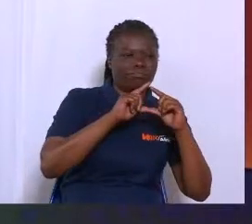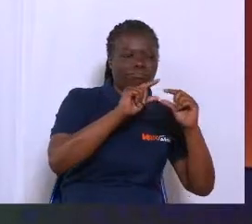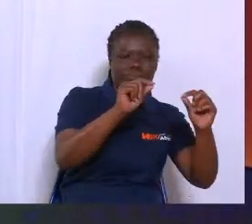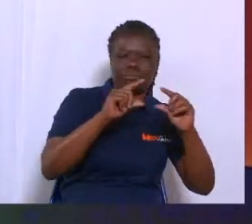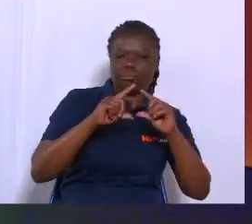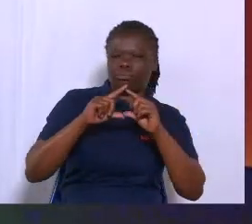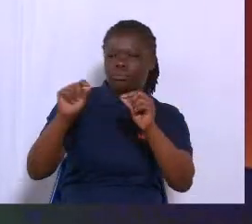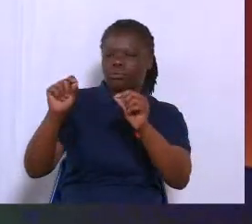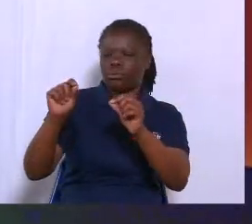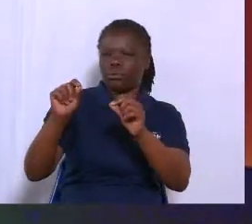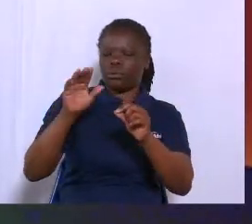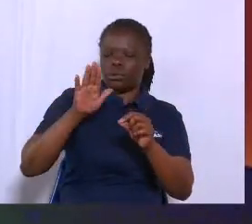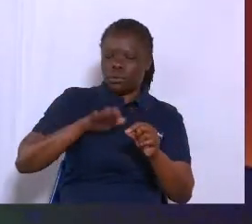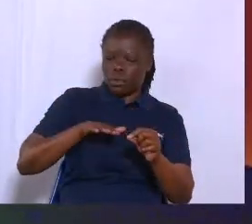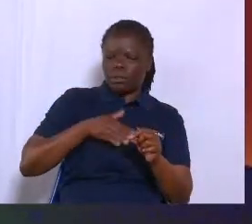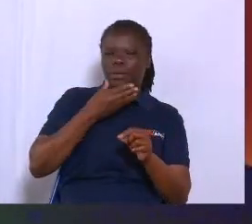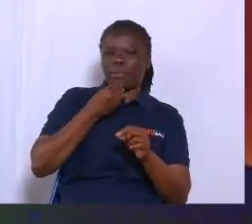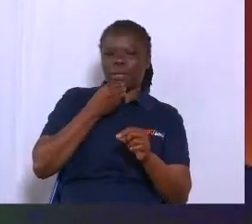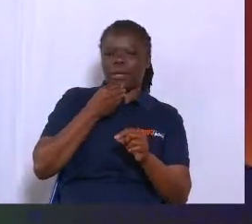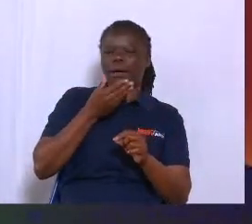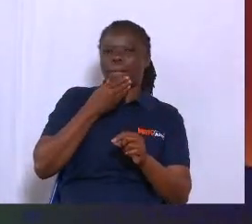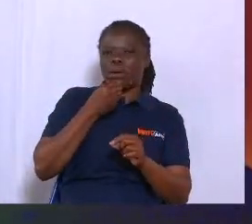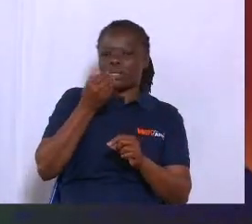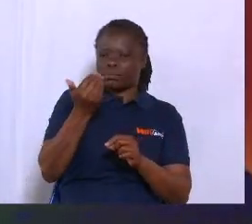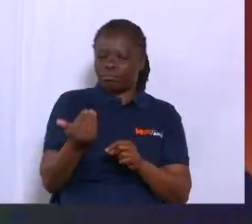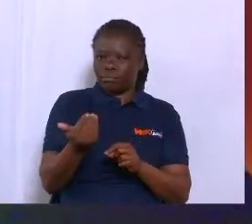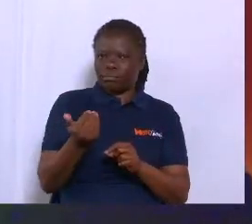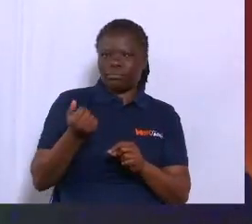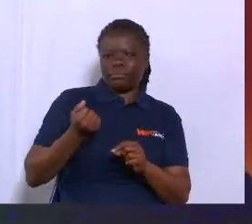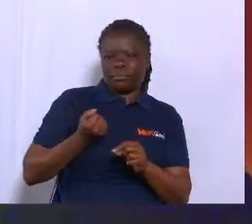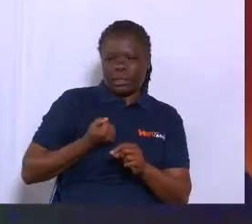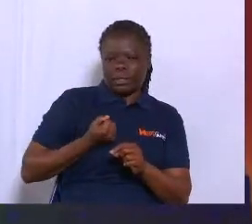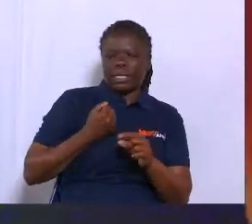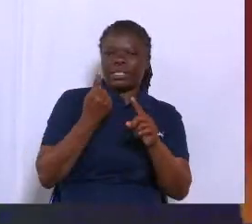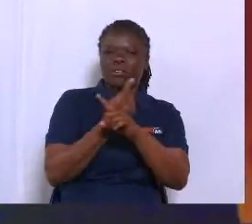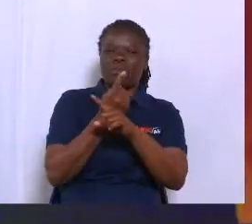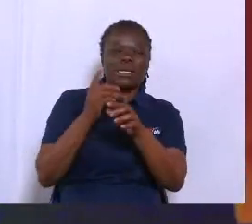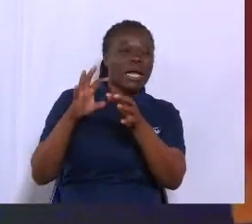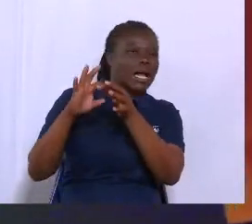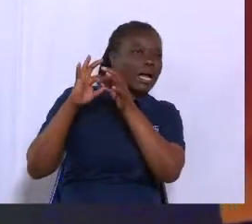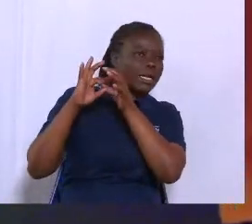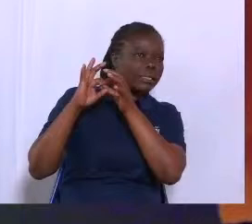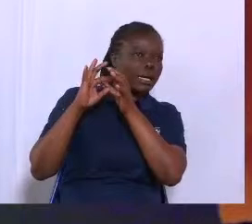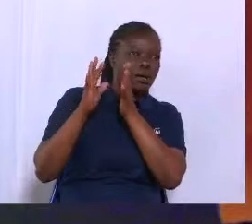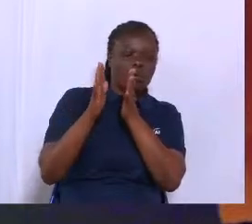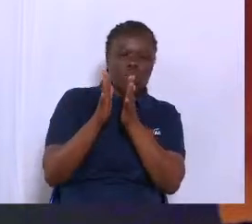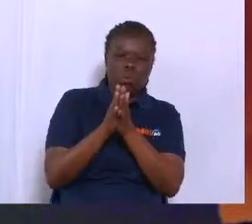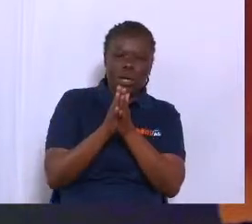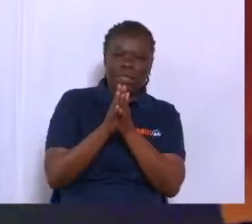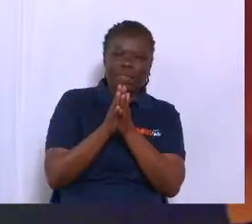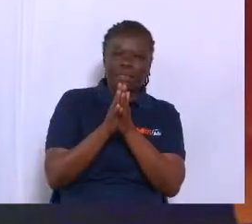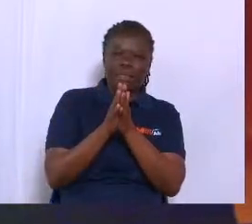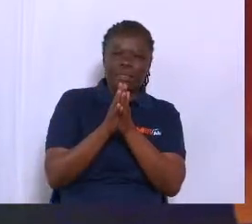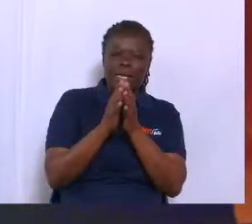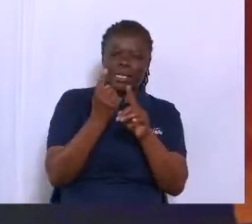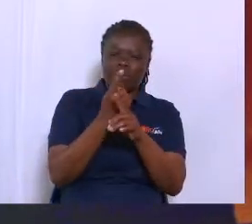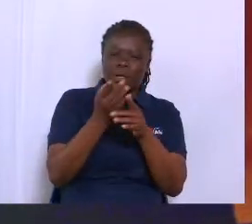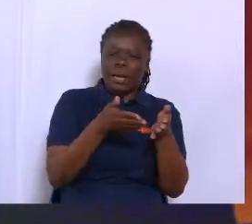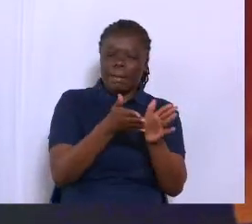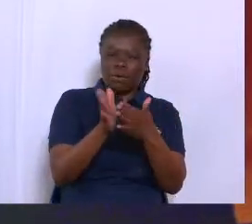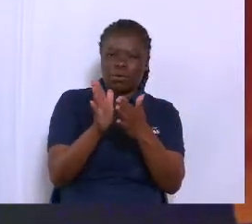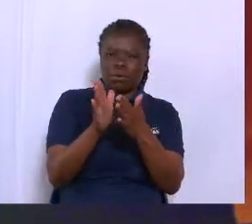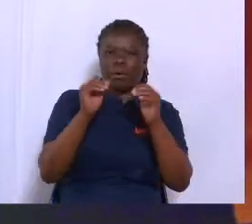to men and women, boys and girls, in every culture, with every avenue